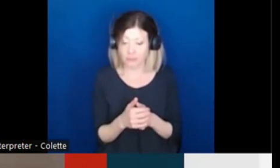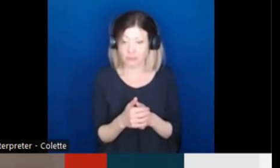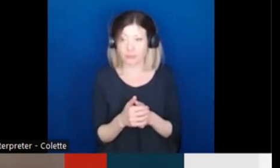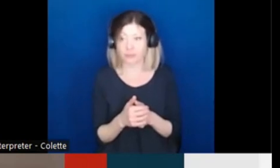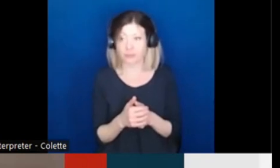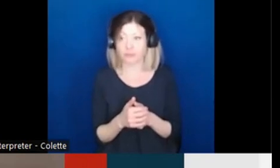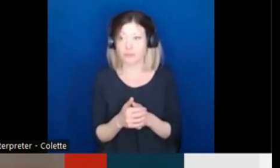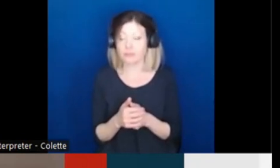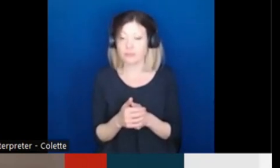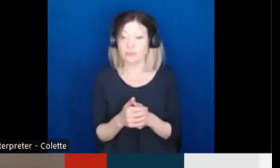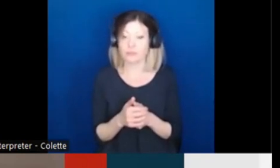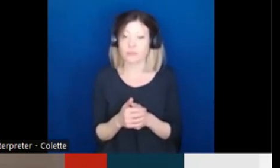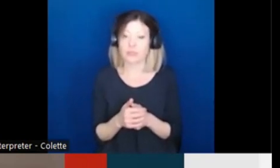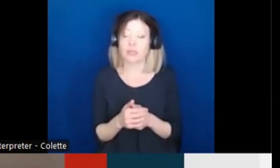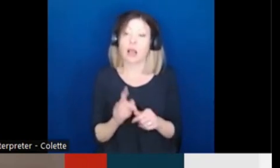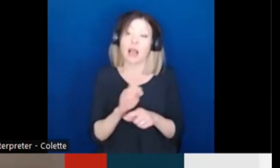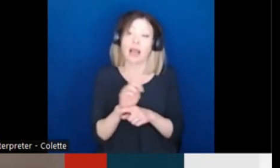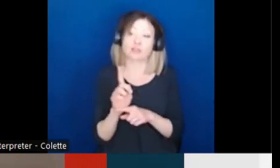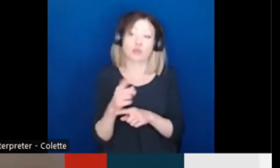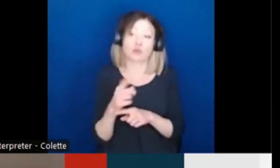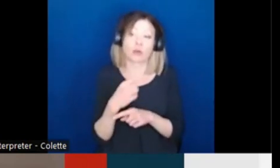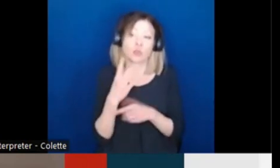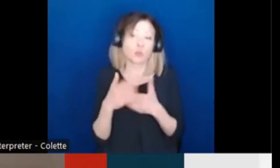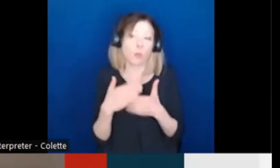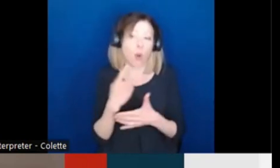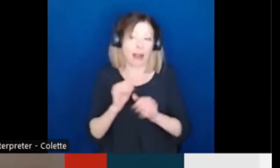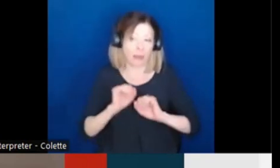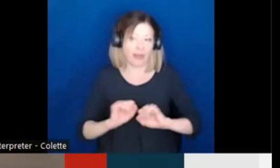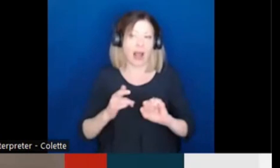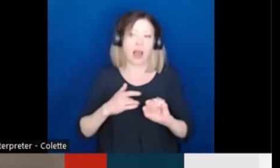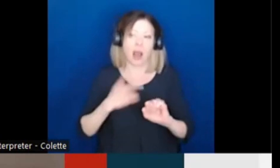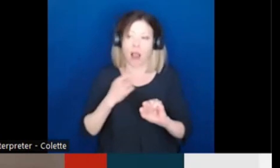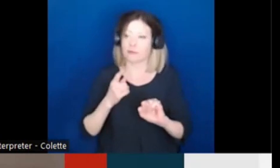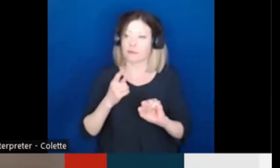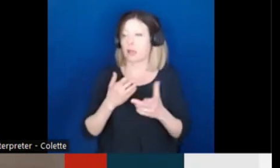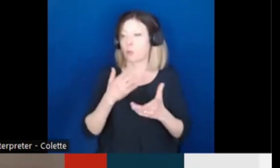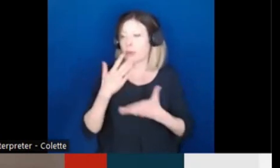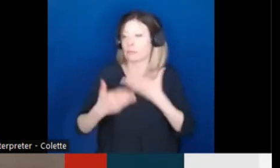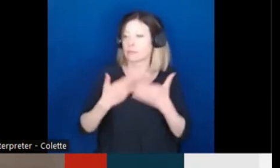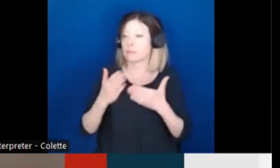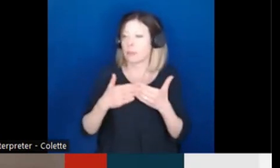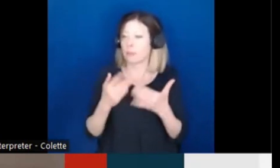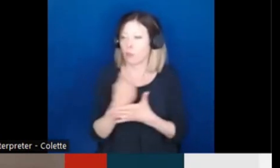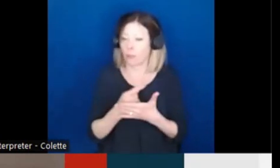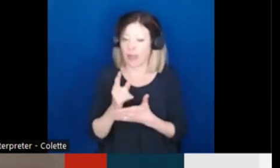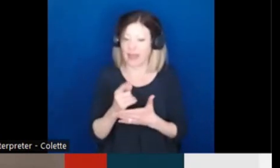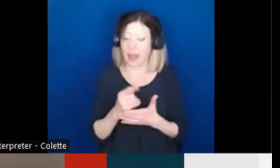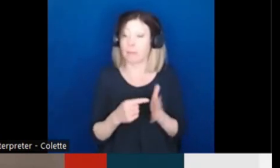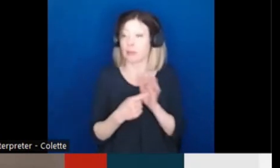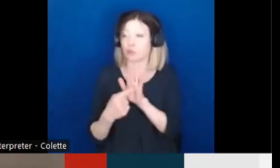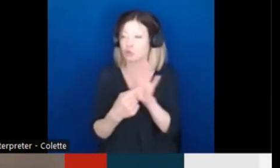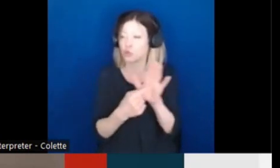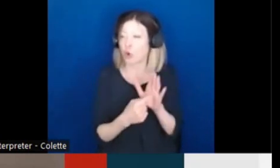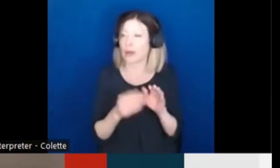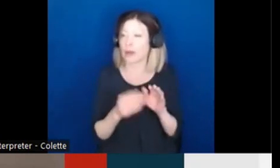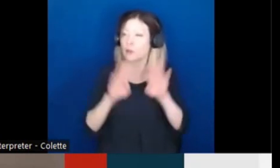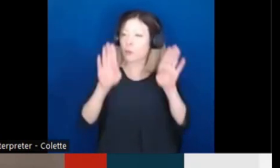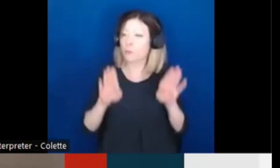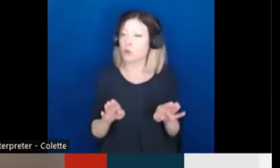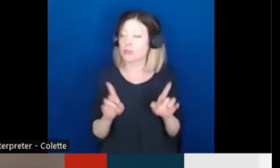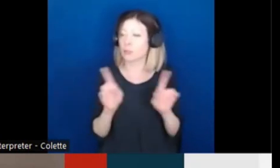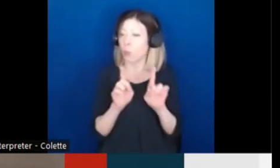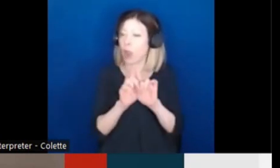you know, of their lives in a little while. I'm just trying to give you a sense of the museum and